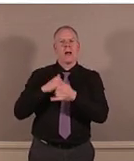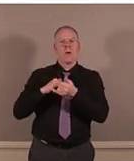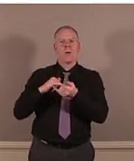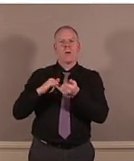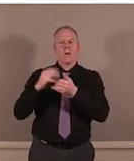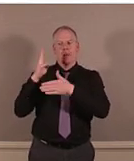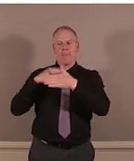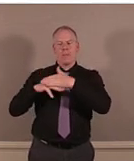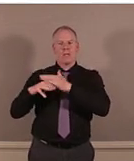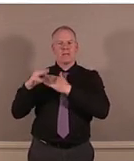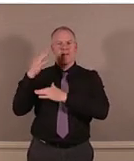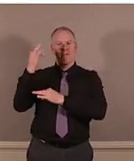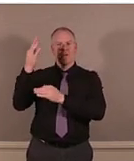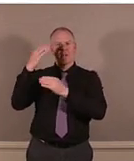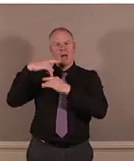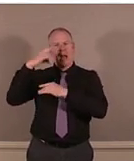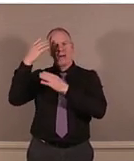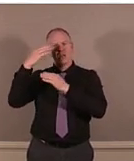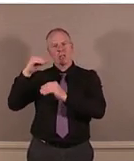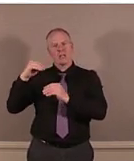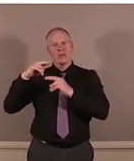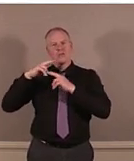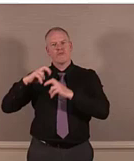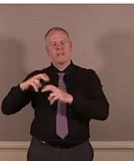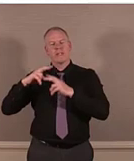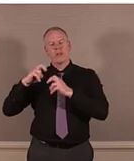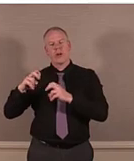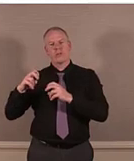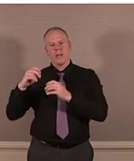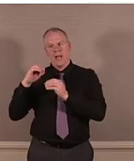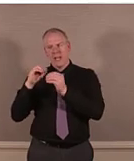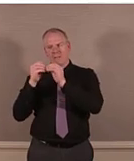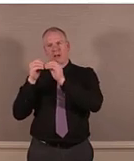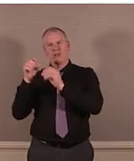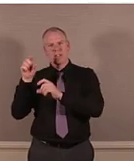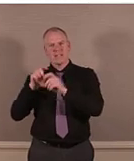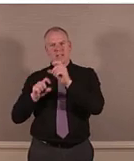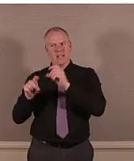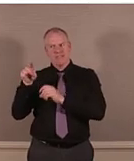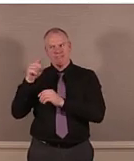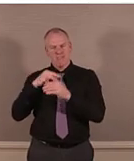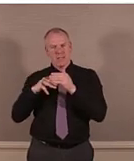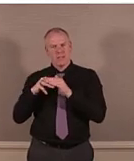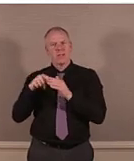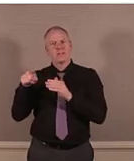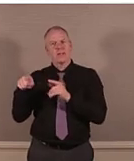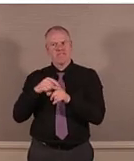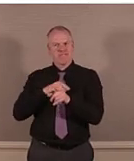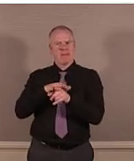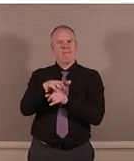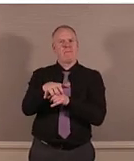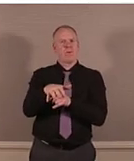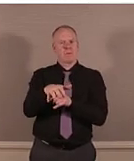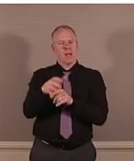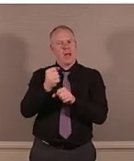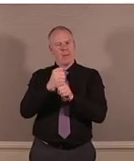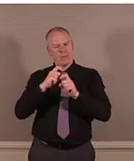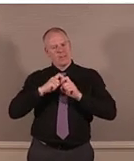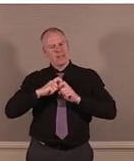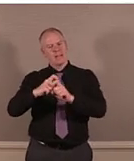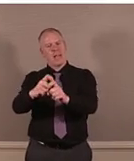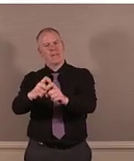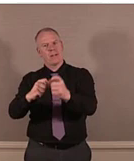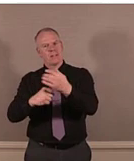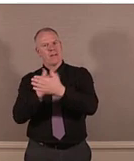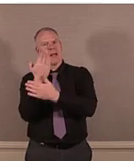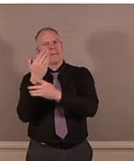and Higher Education Research and Innovation Science. And it makes a key contribution to sustainable development